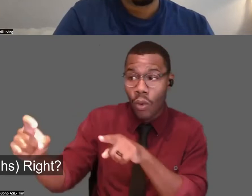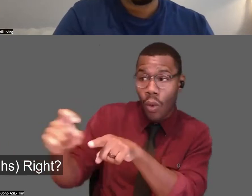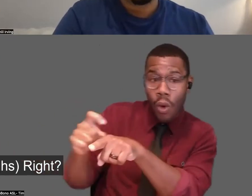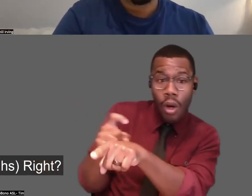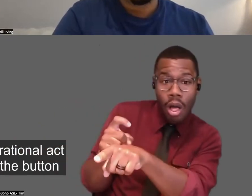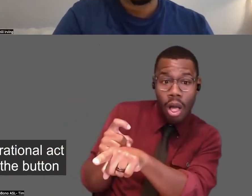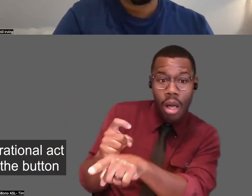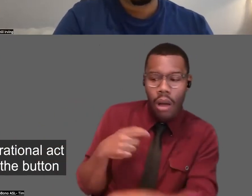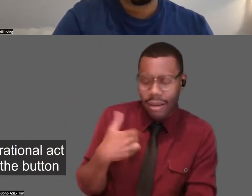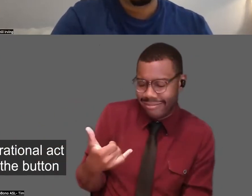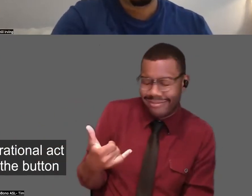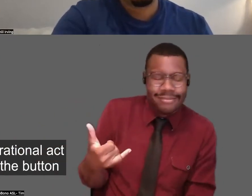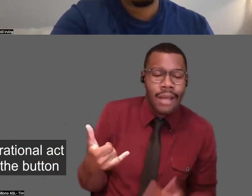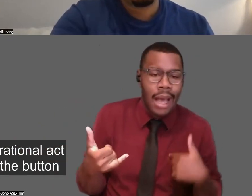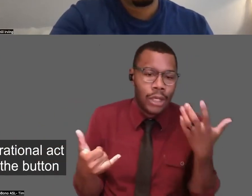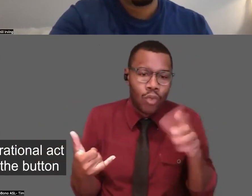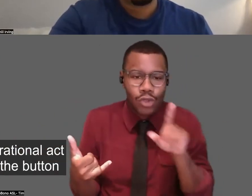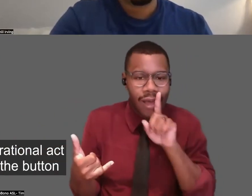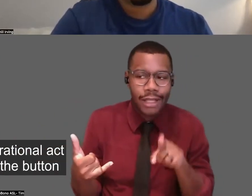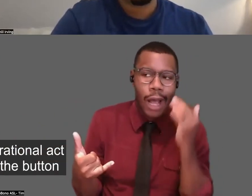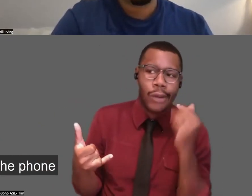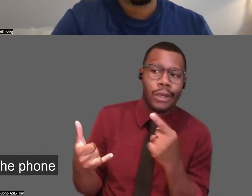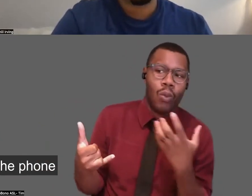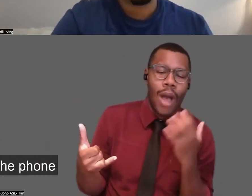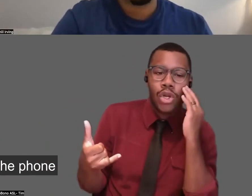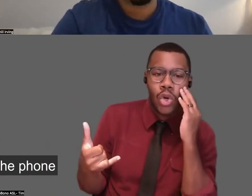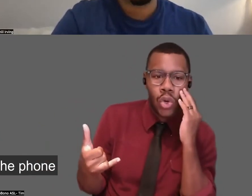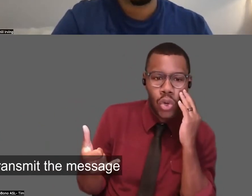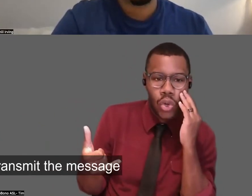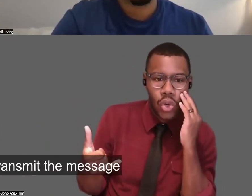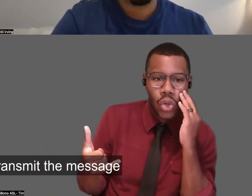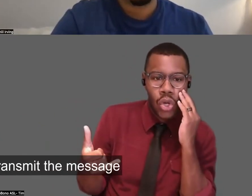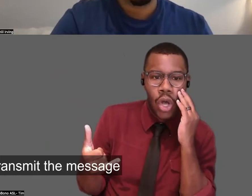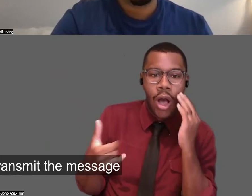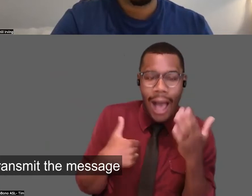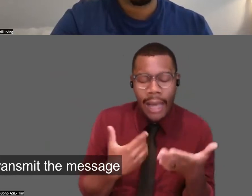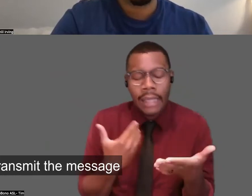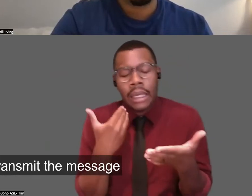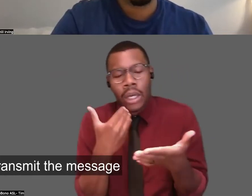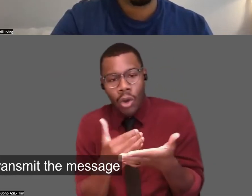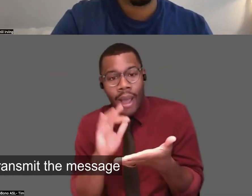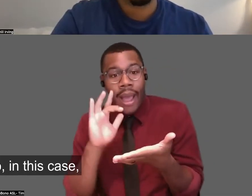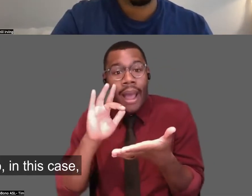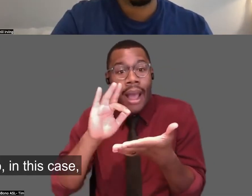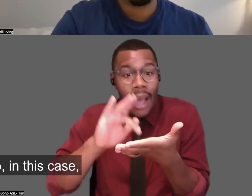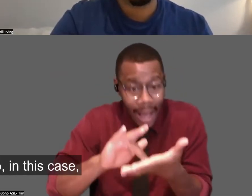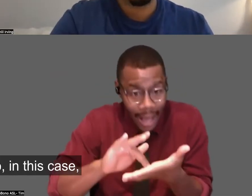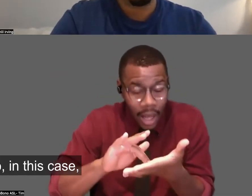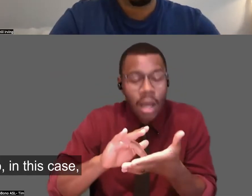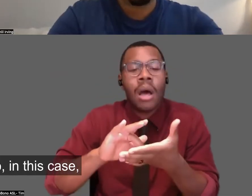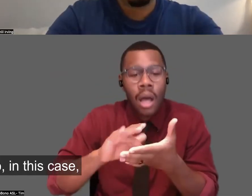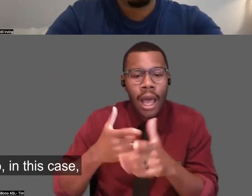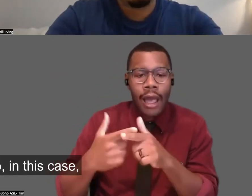Right. Right. That simple rational act of pressing the button to answer the phone and letting the wires transmit the message, or the